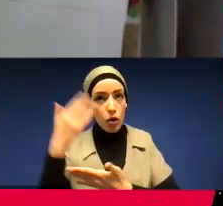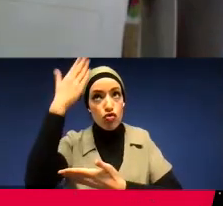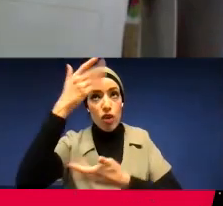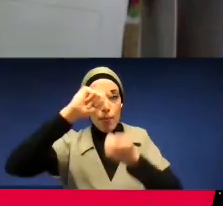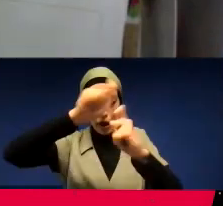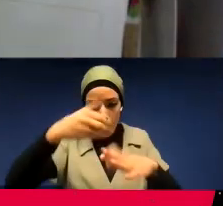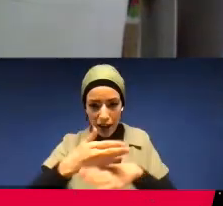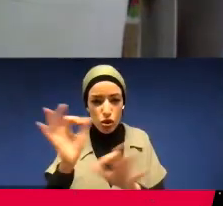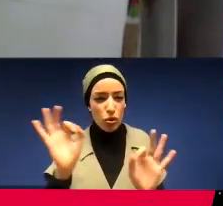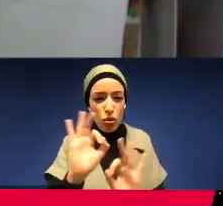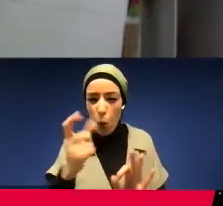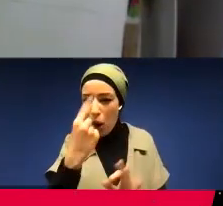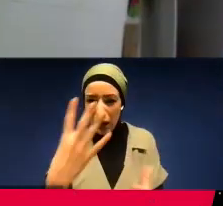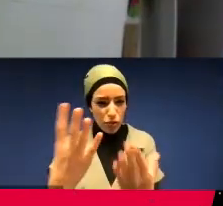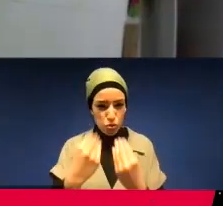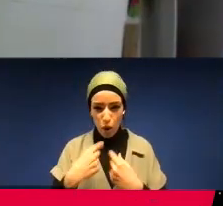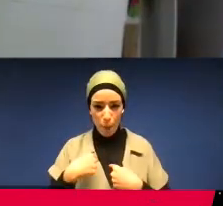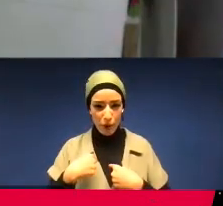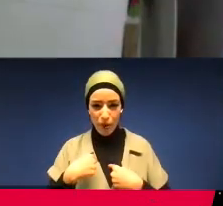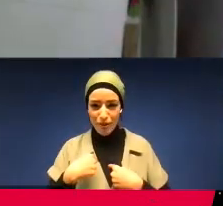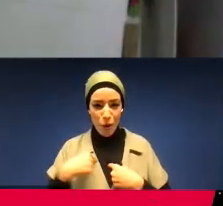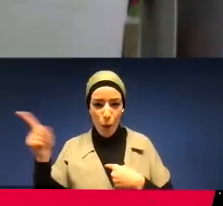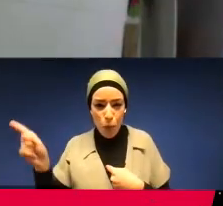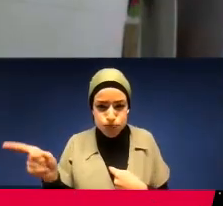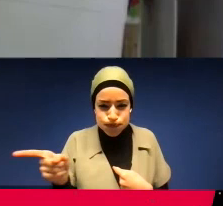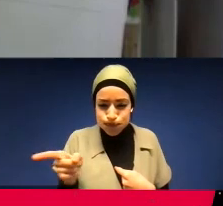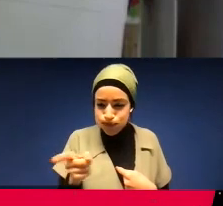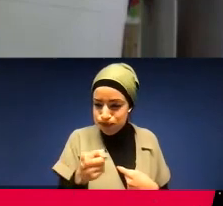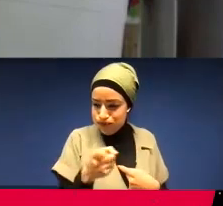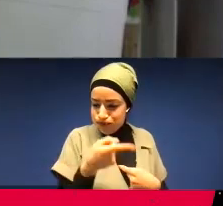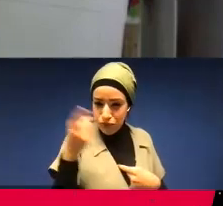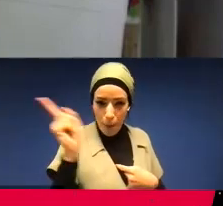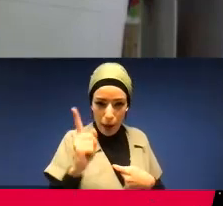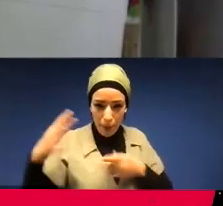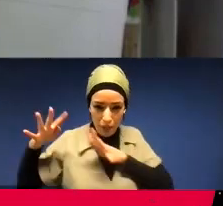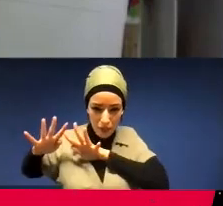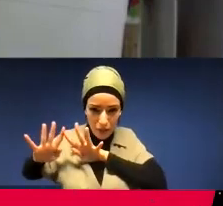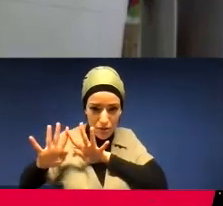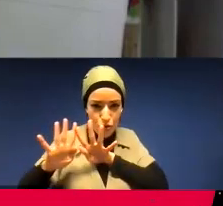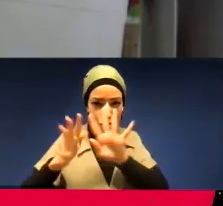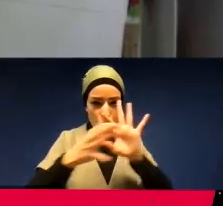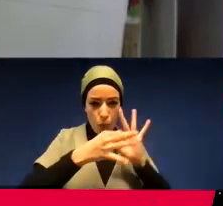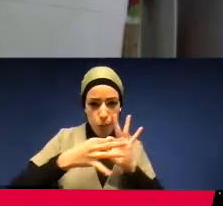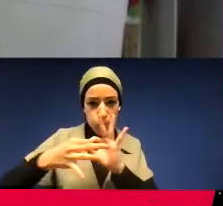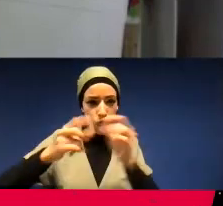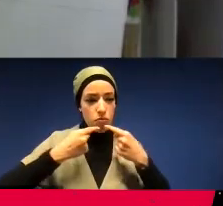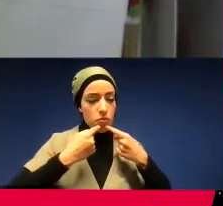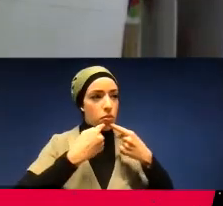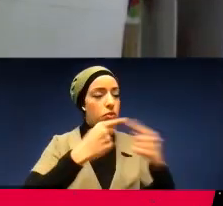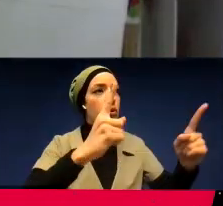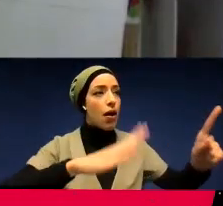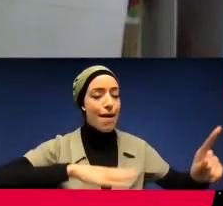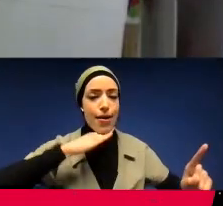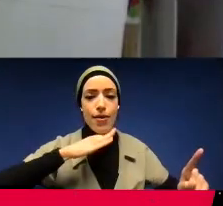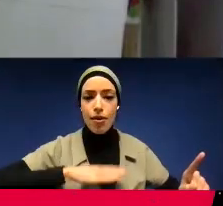because it's all the people came together, all of them, to have one unified message. Enough is enough.